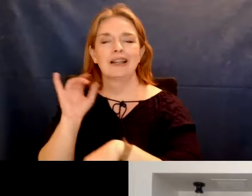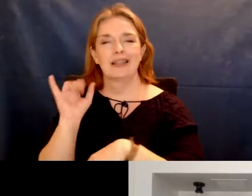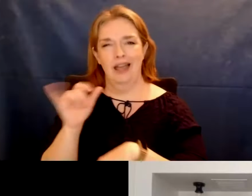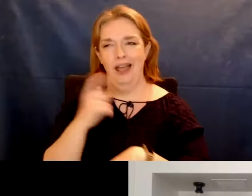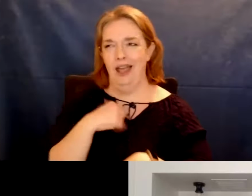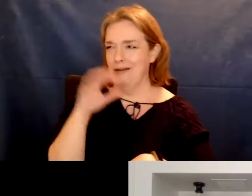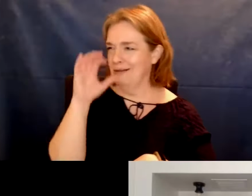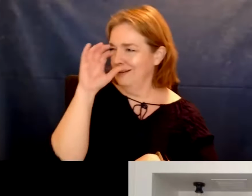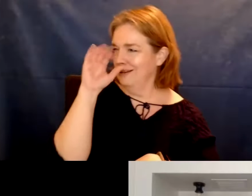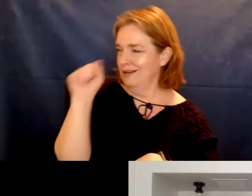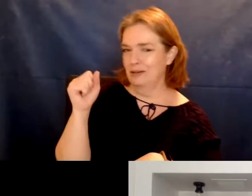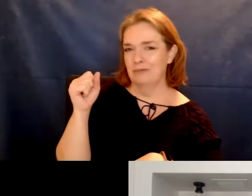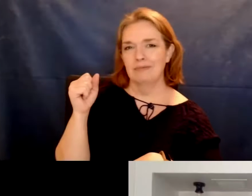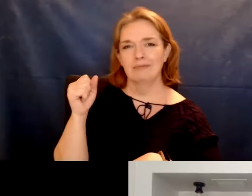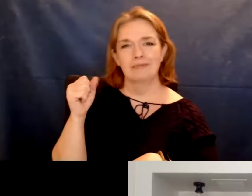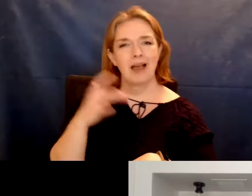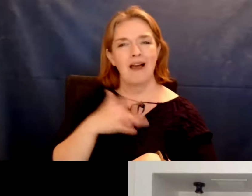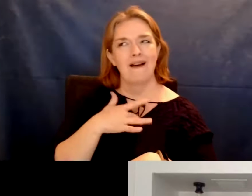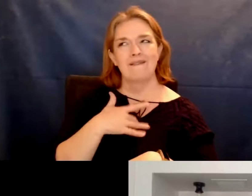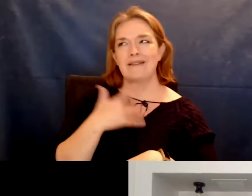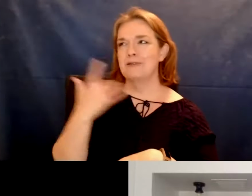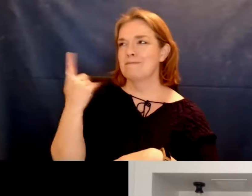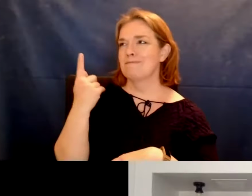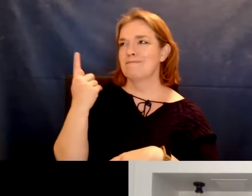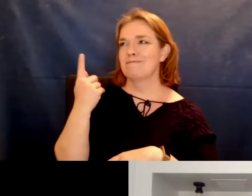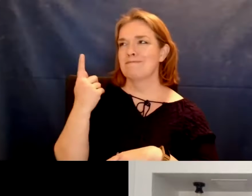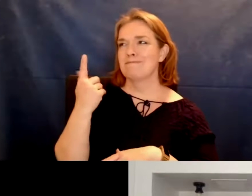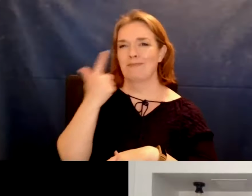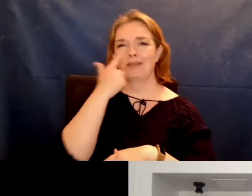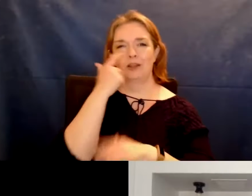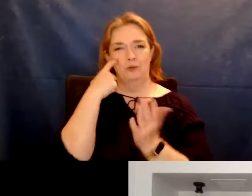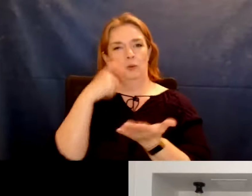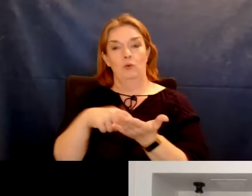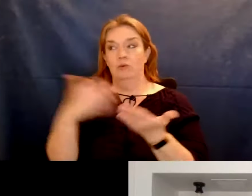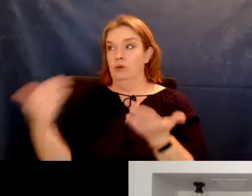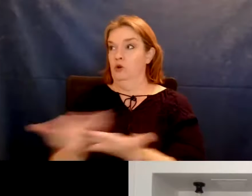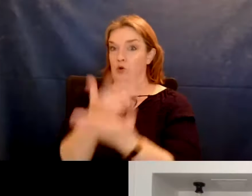I don't know, being pulled here similarly to the way that I'm pulled